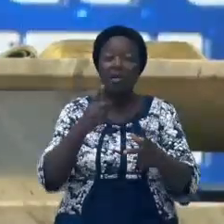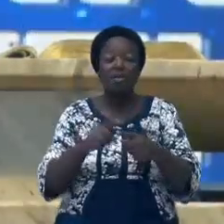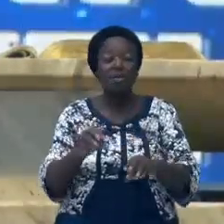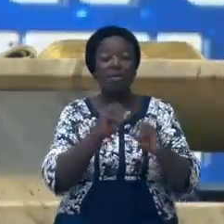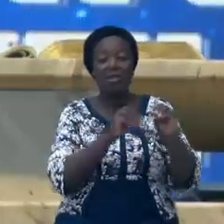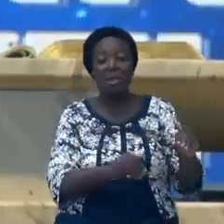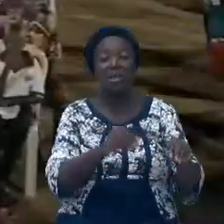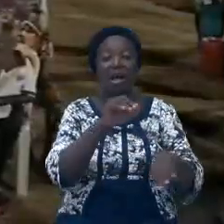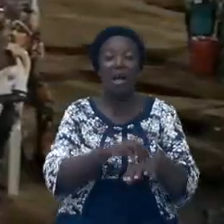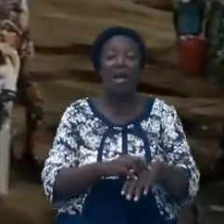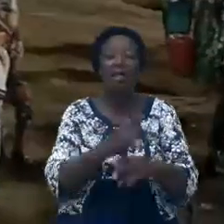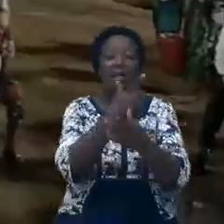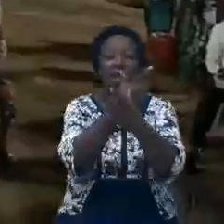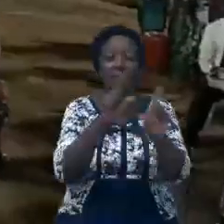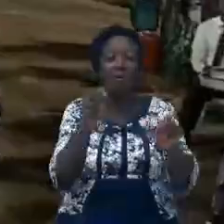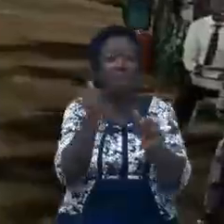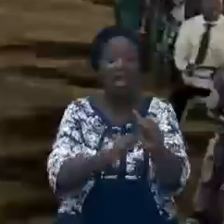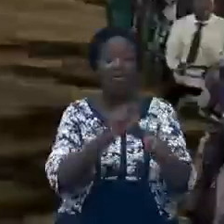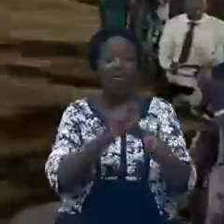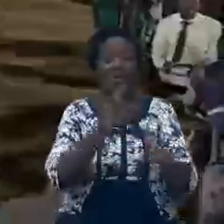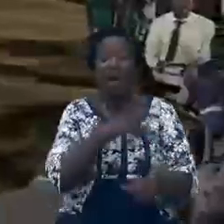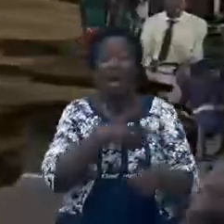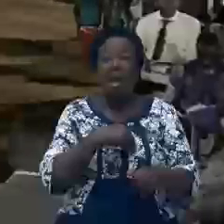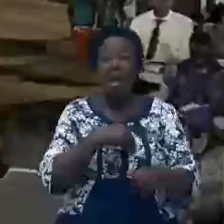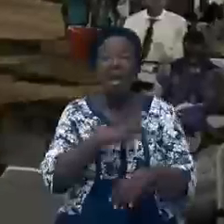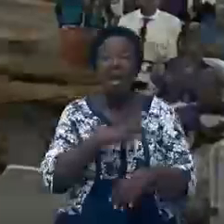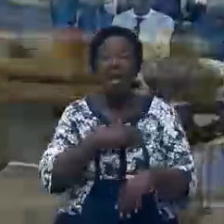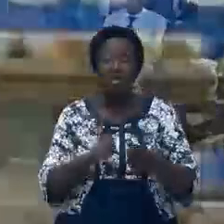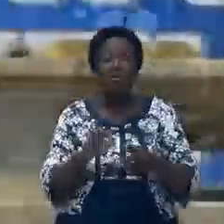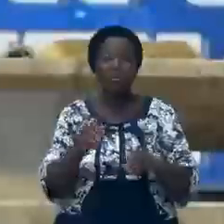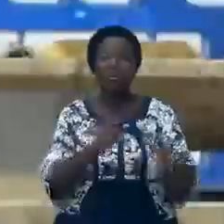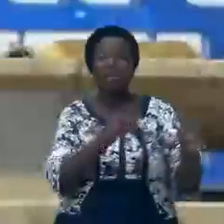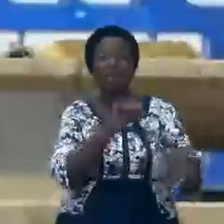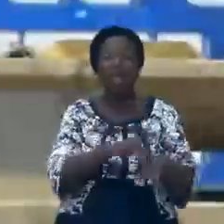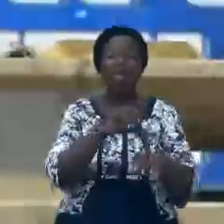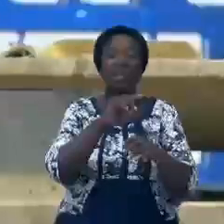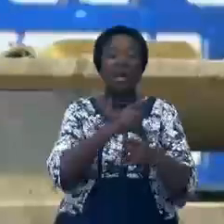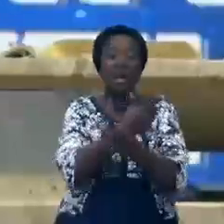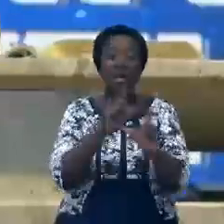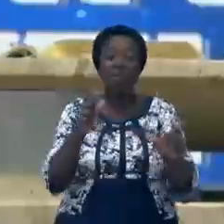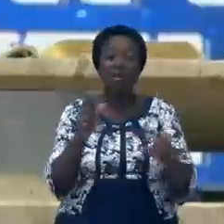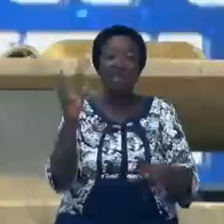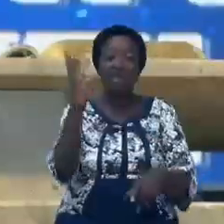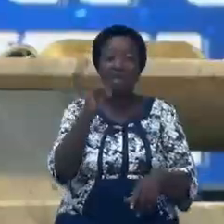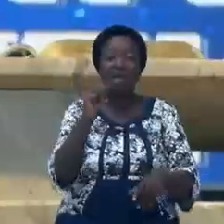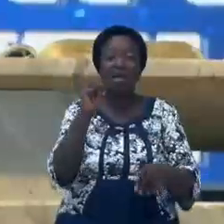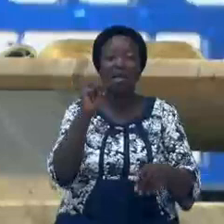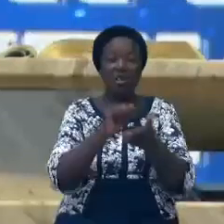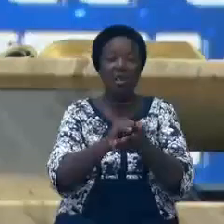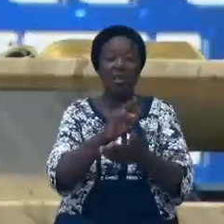Jesus' name. And to set at liberty everyone. And to set at